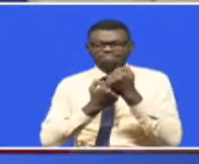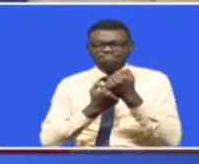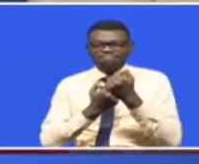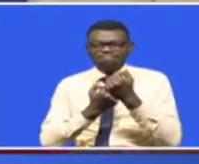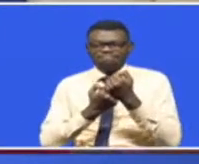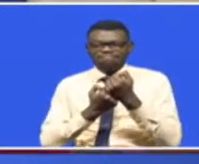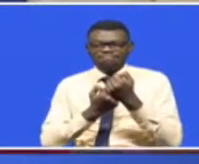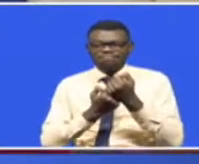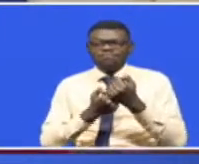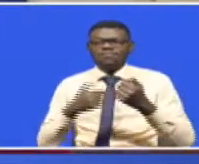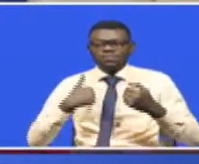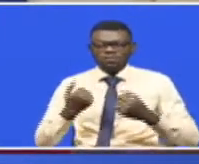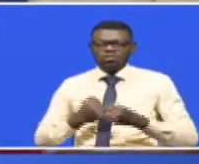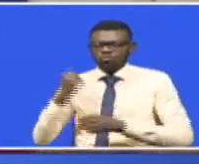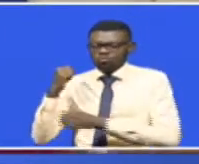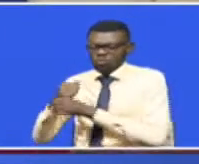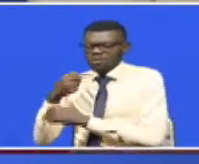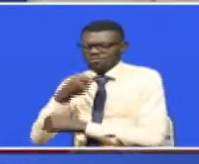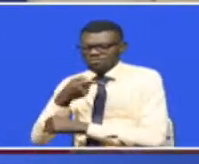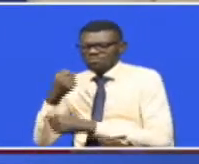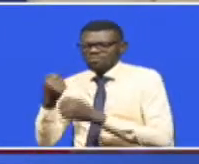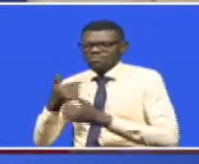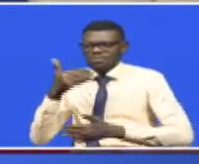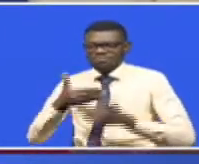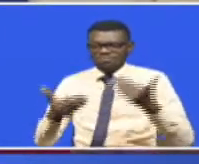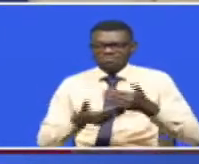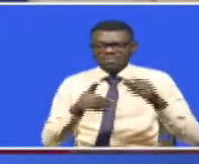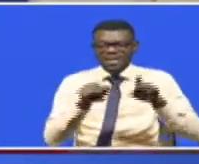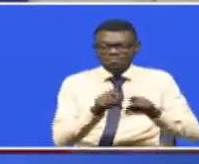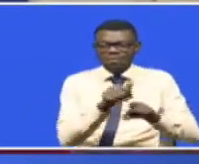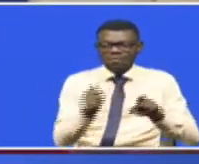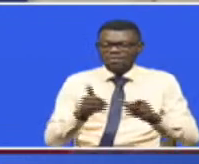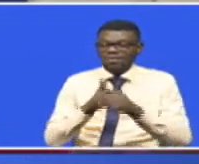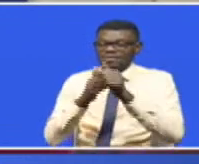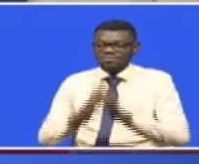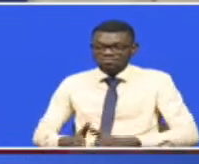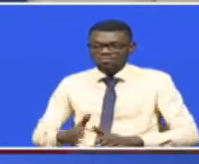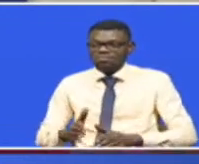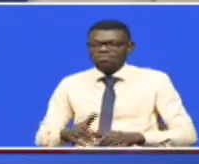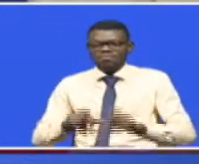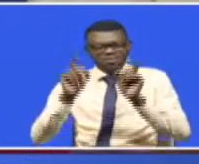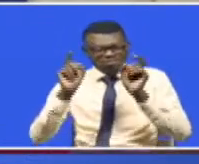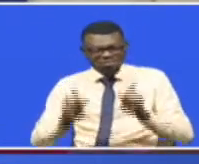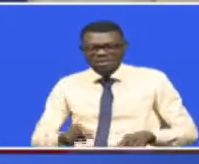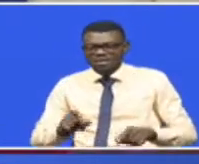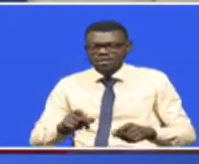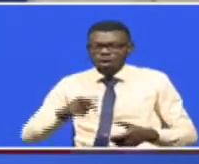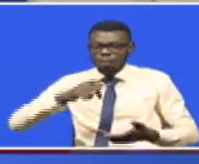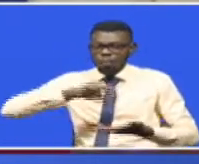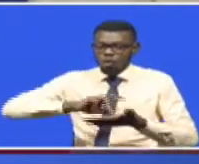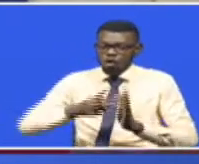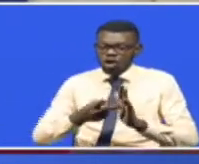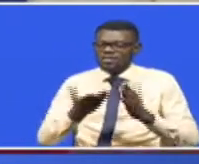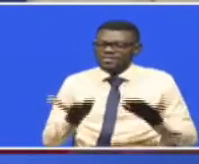So hiyo itakuwa mkono yangu na hawa viongozi ambao tuhakikishe kwamba tutazukuma hiyo